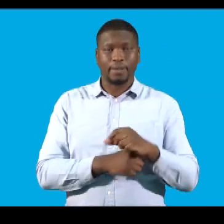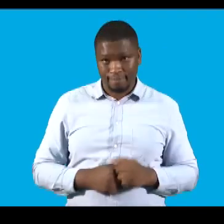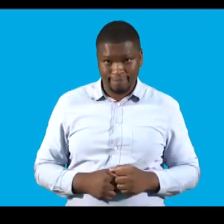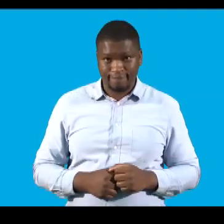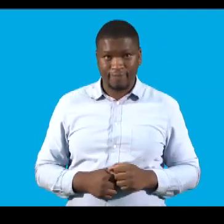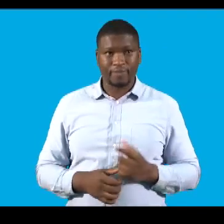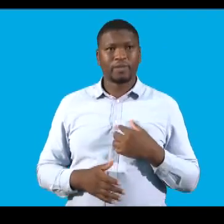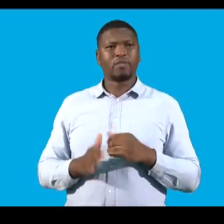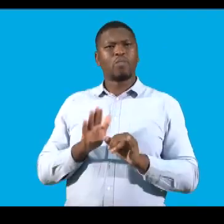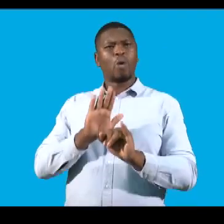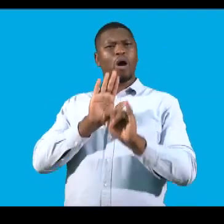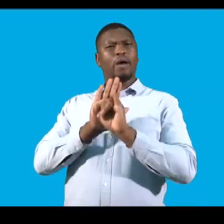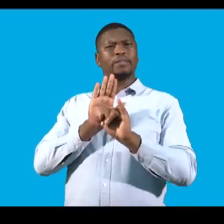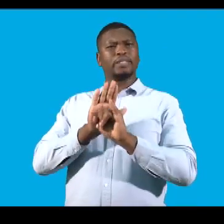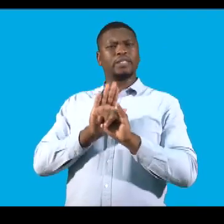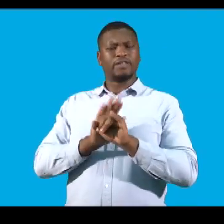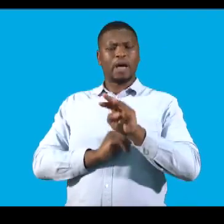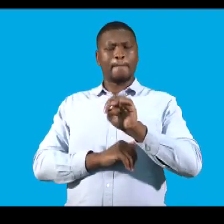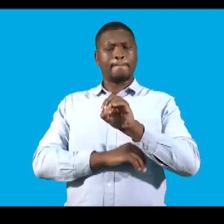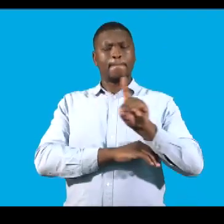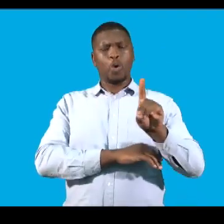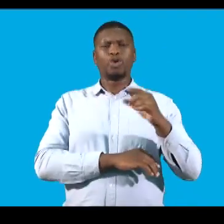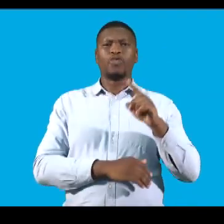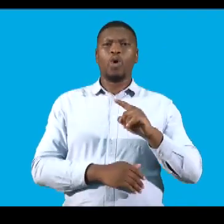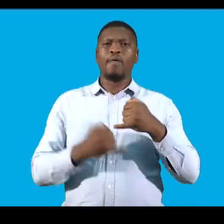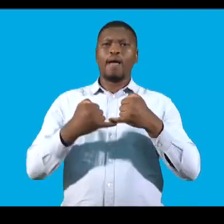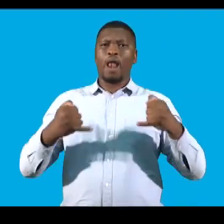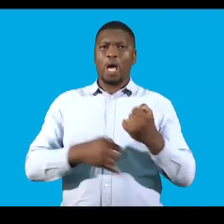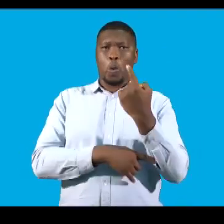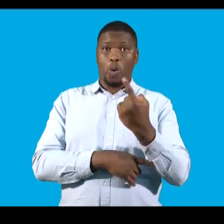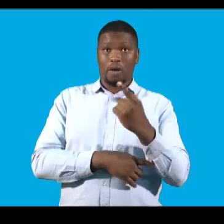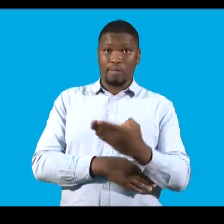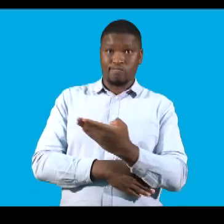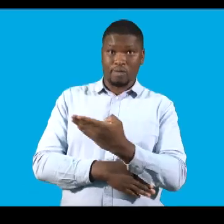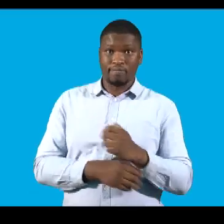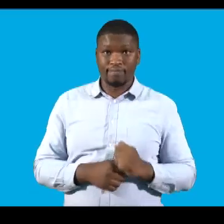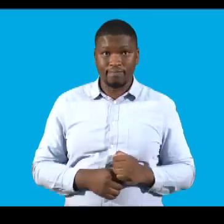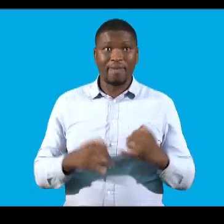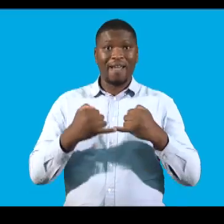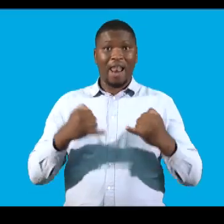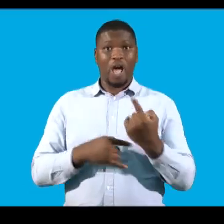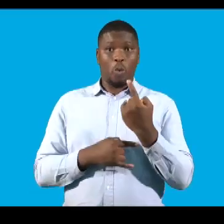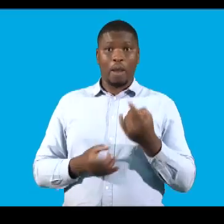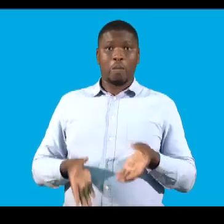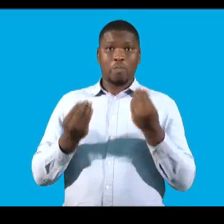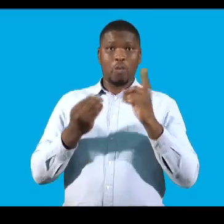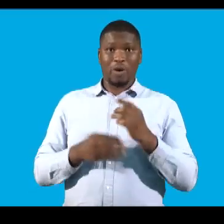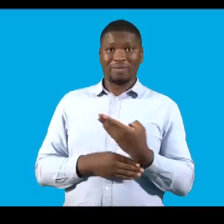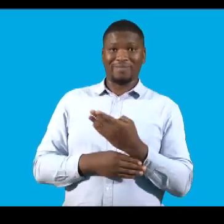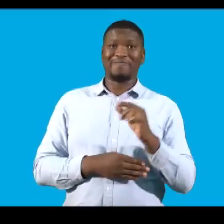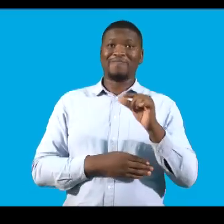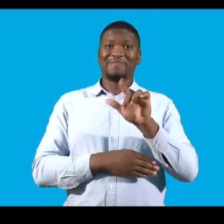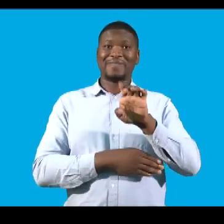Identify and explain the mood in line 1. In line 1, this is what we have. Glee,